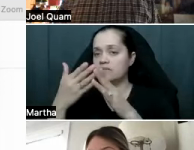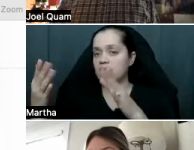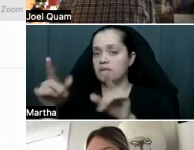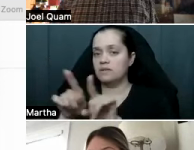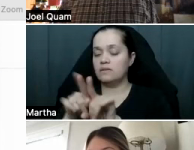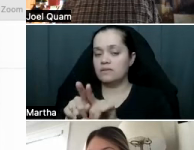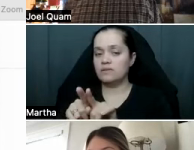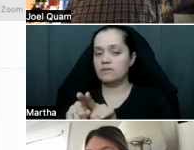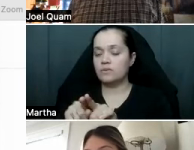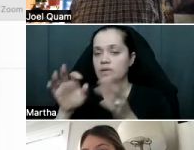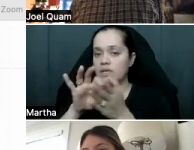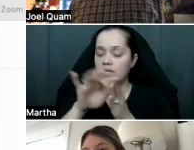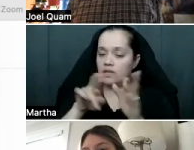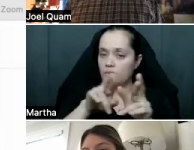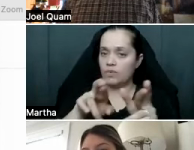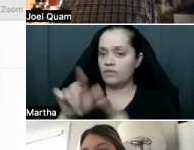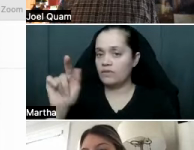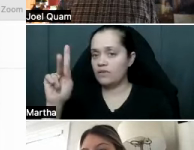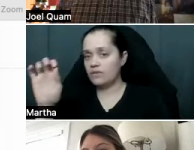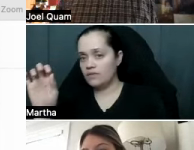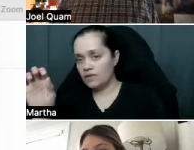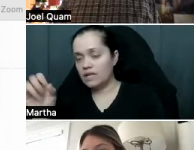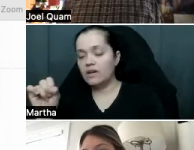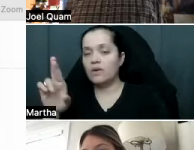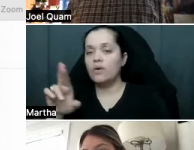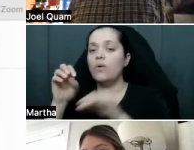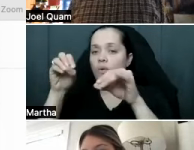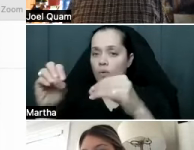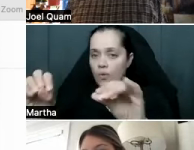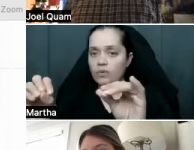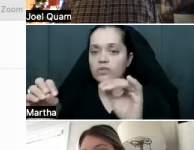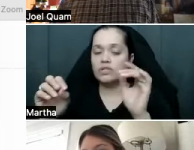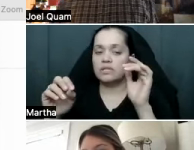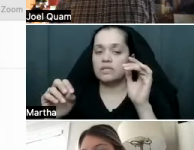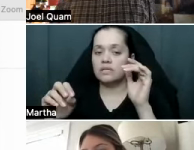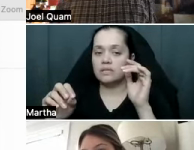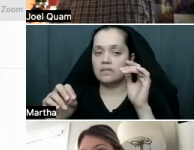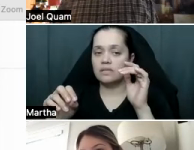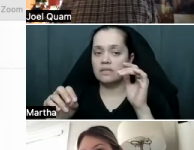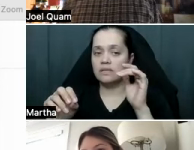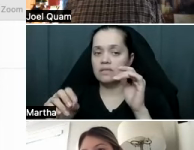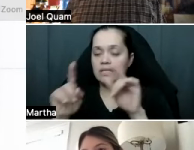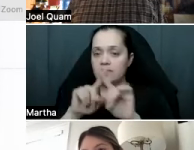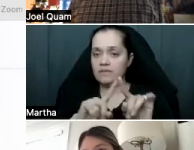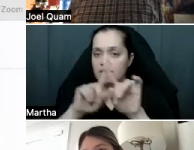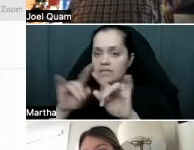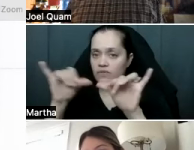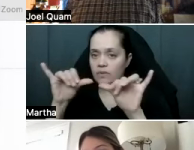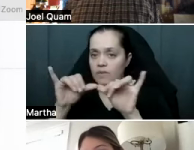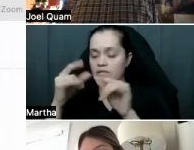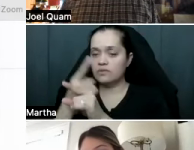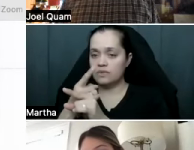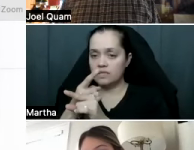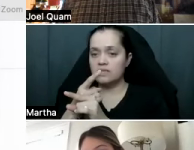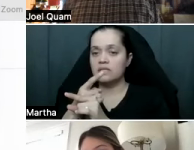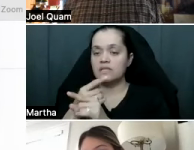Are we counting rivers? Are we counting lake shores? Are we counting ocean coastline to get different measures? So we pay